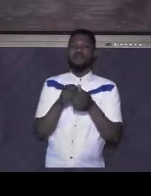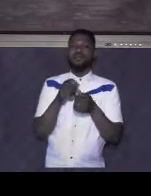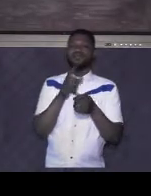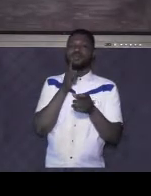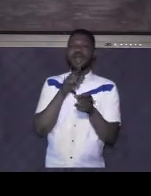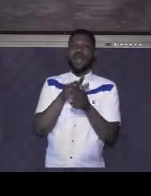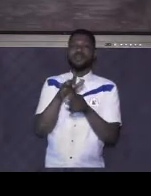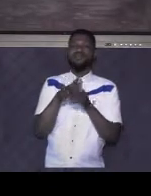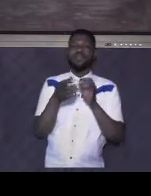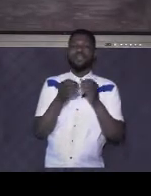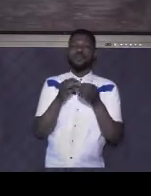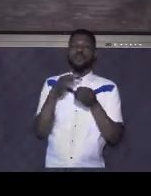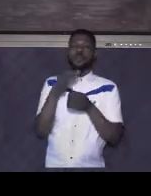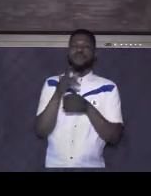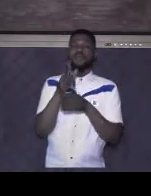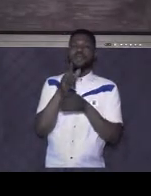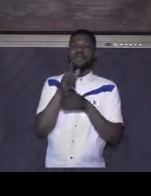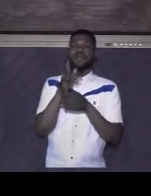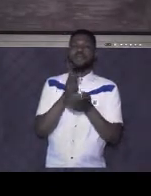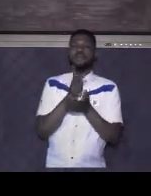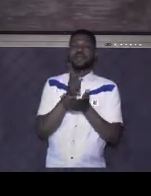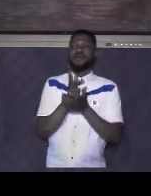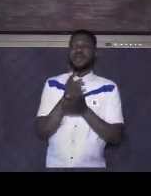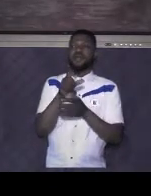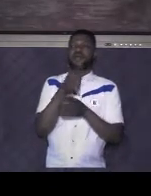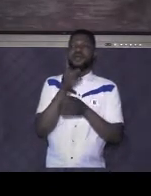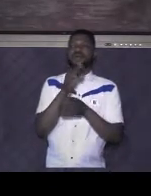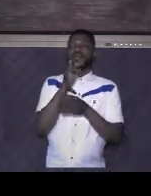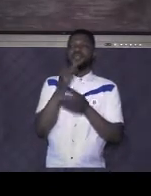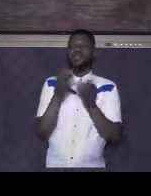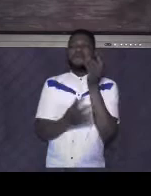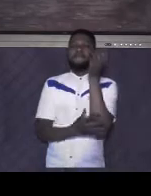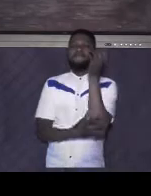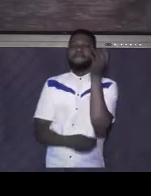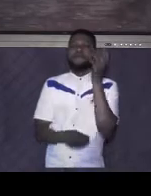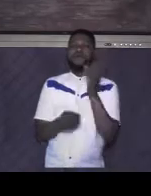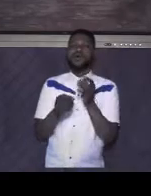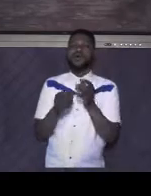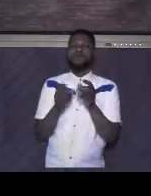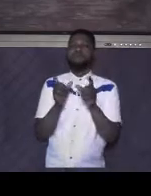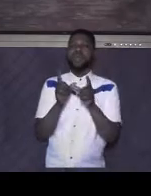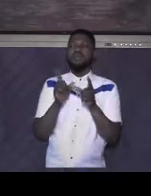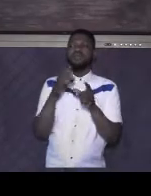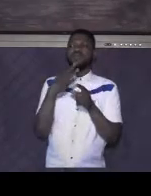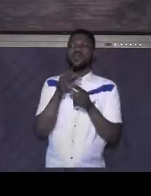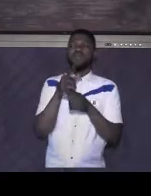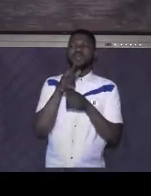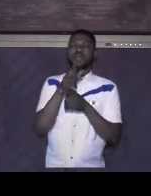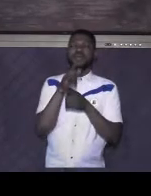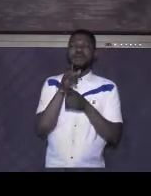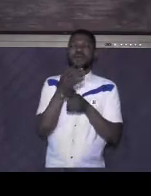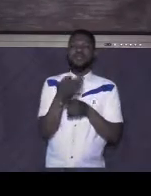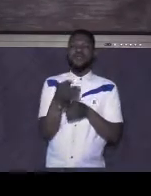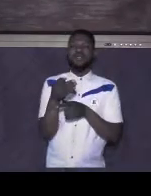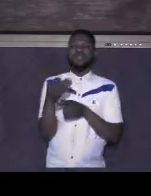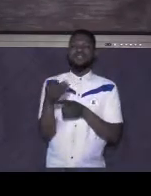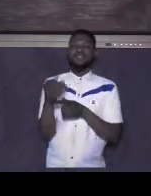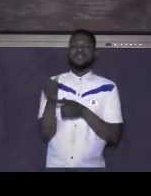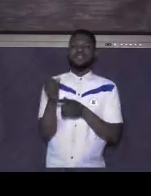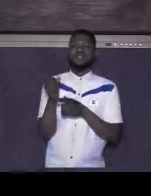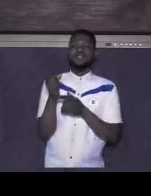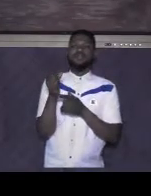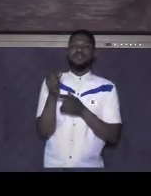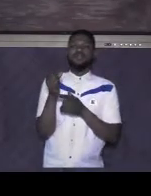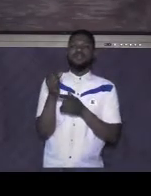problem, inadequate number of airports. Next one is poor state of airport facilities. poor state